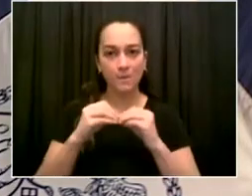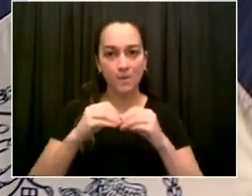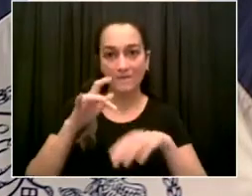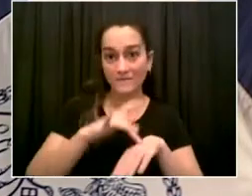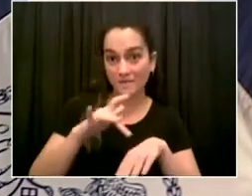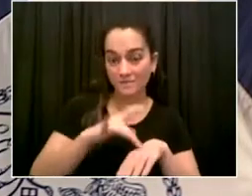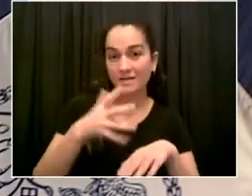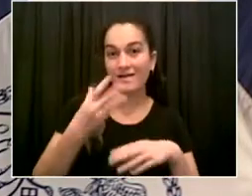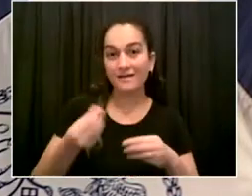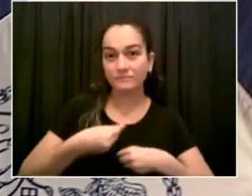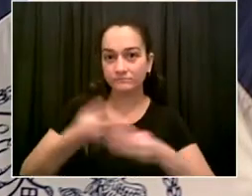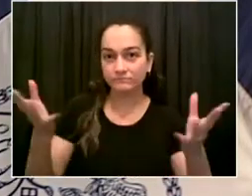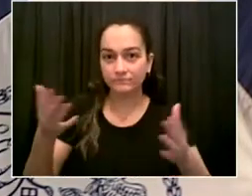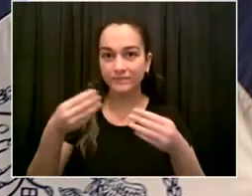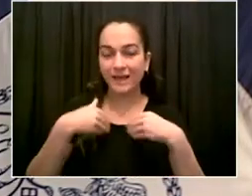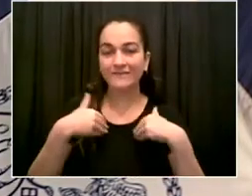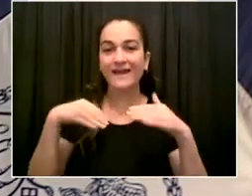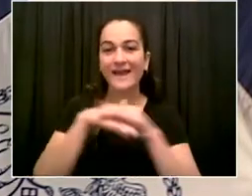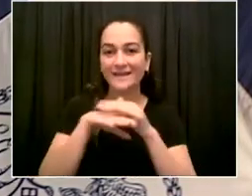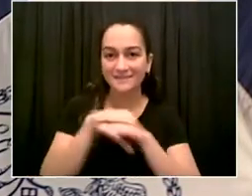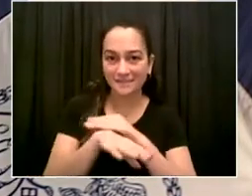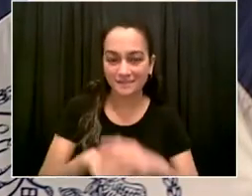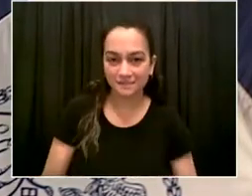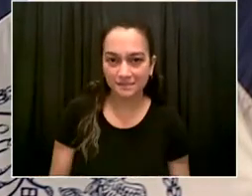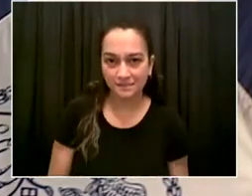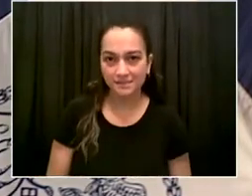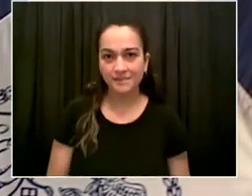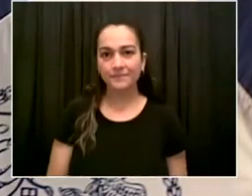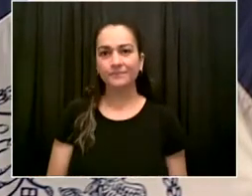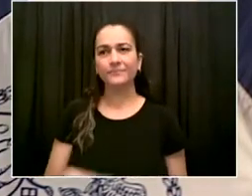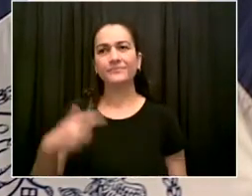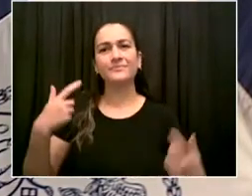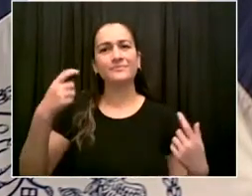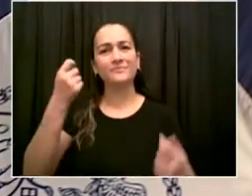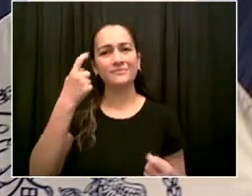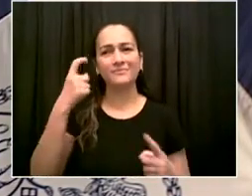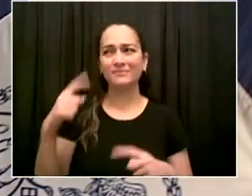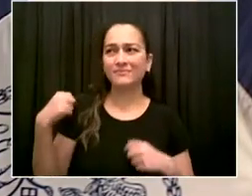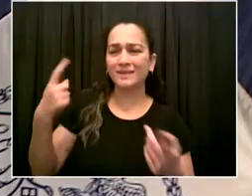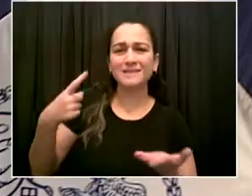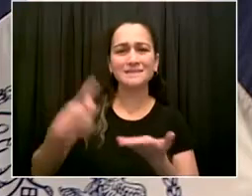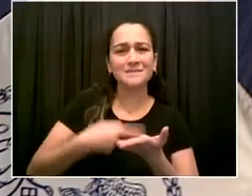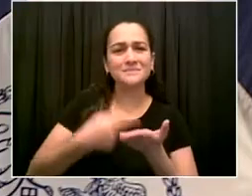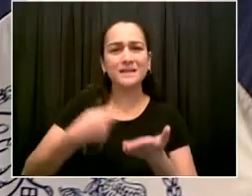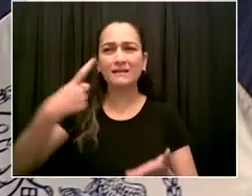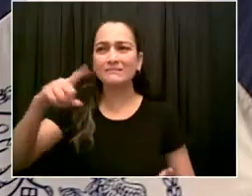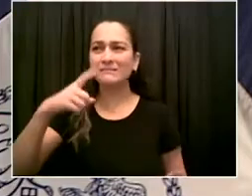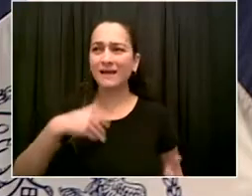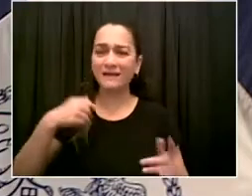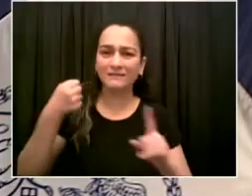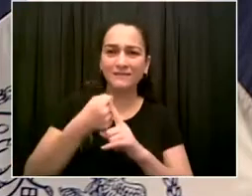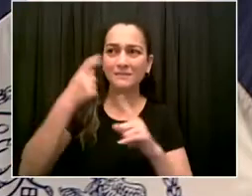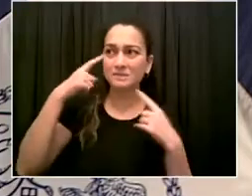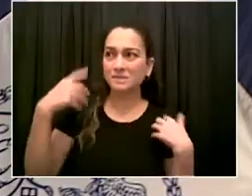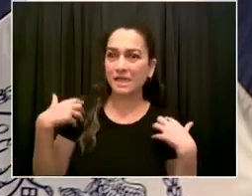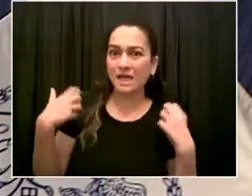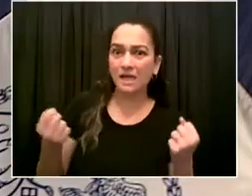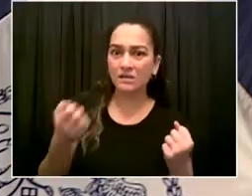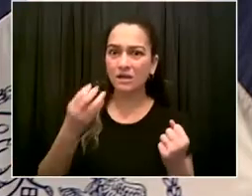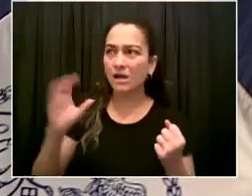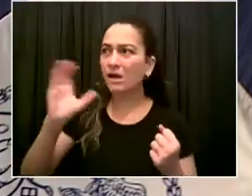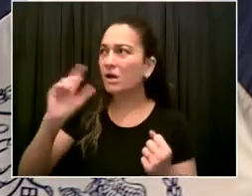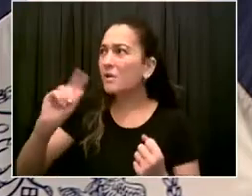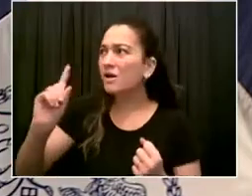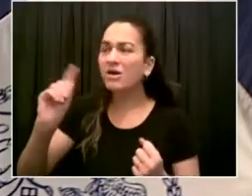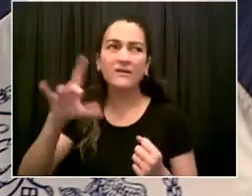history of the city. And the actions we've taken the last year show a new direction.